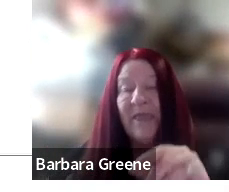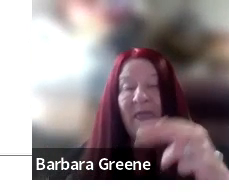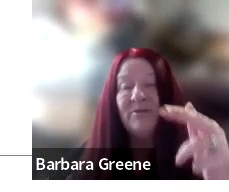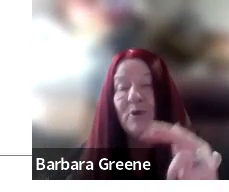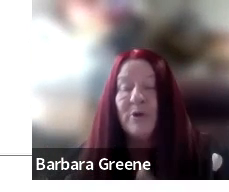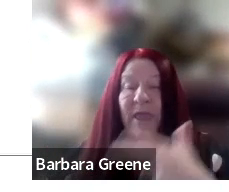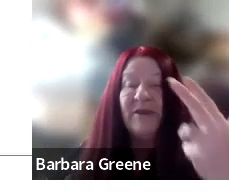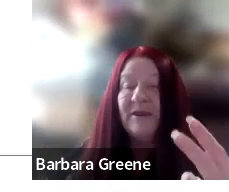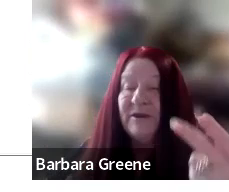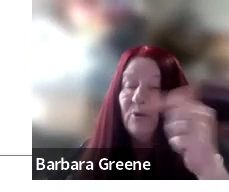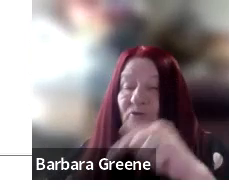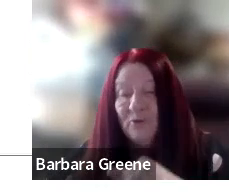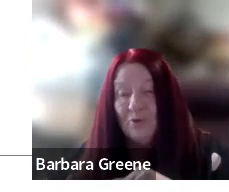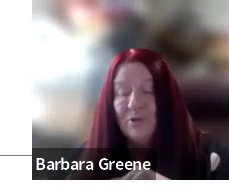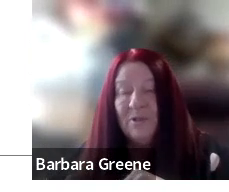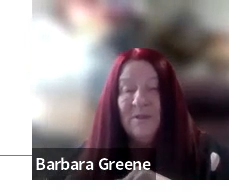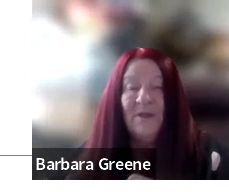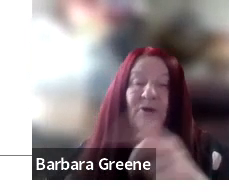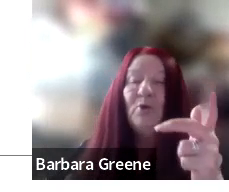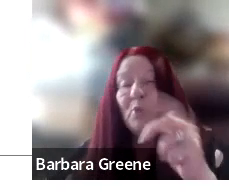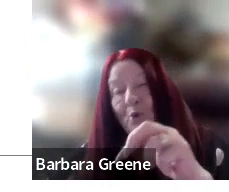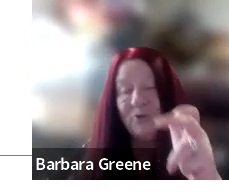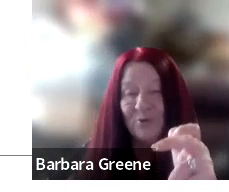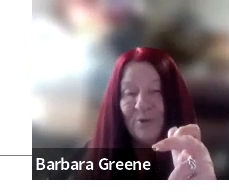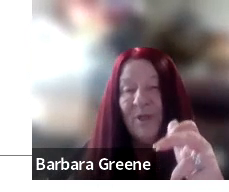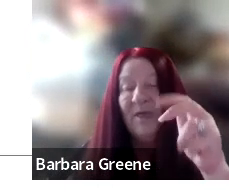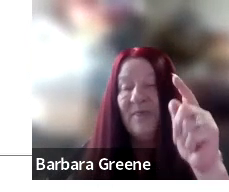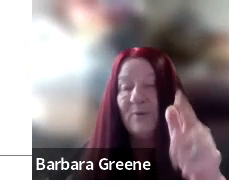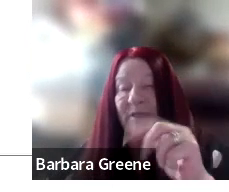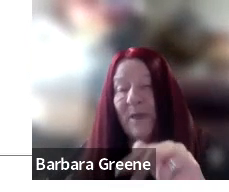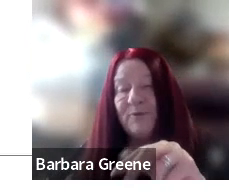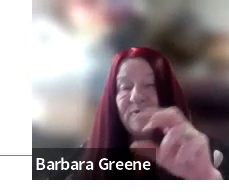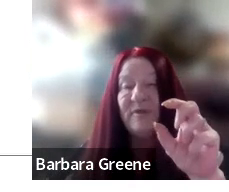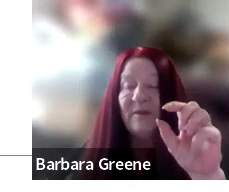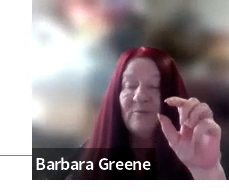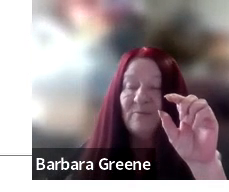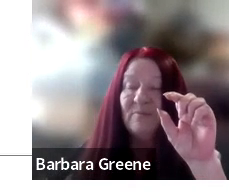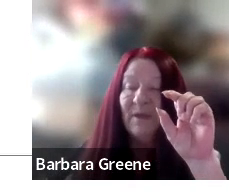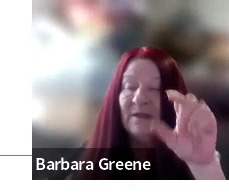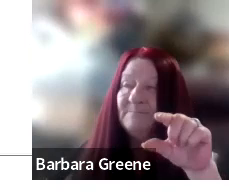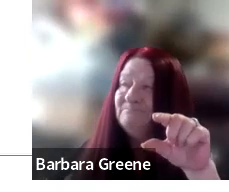back and to create a new tool, a new cool tool that really helped us